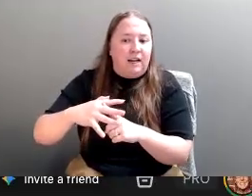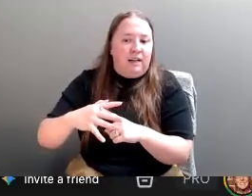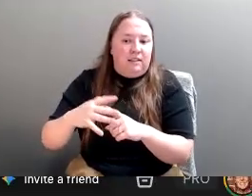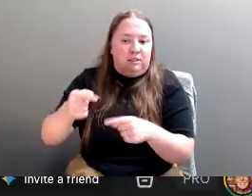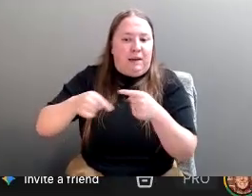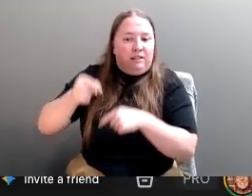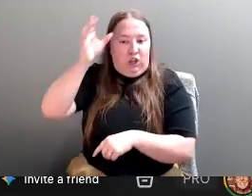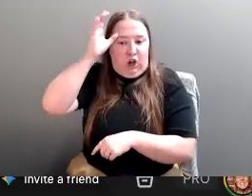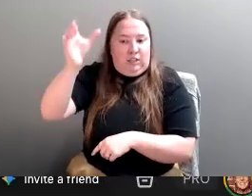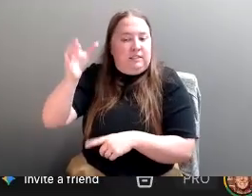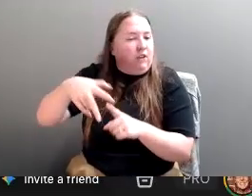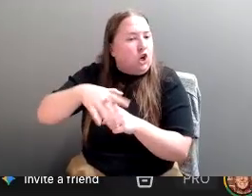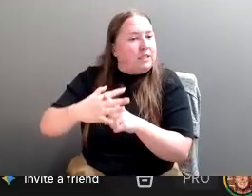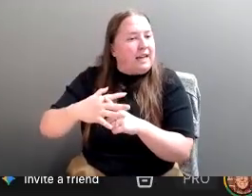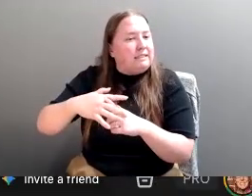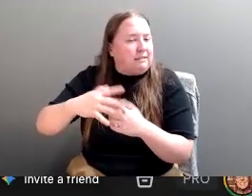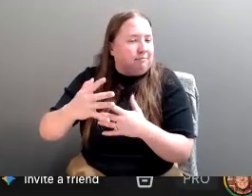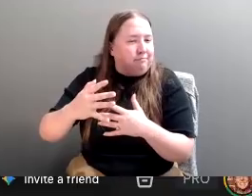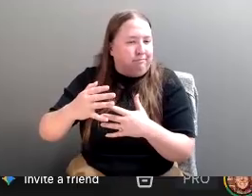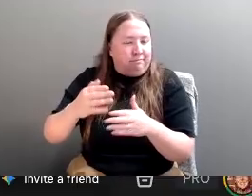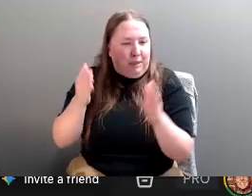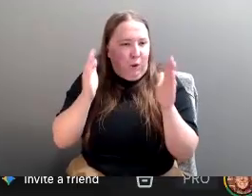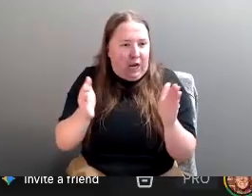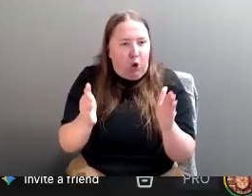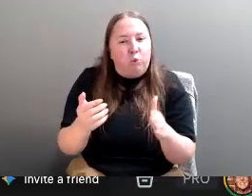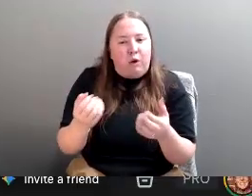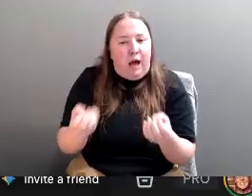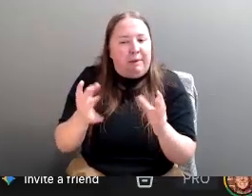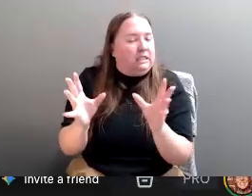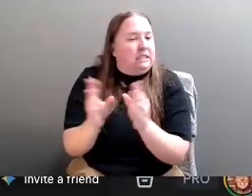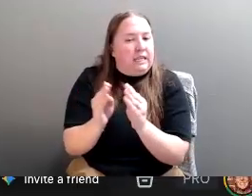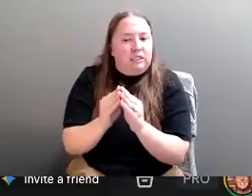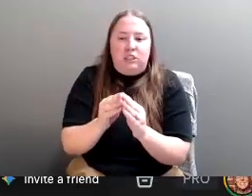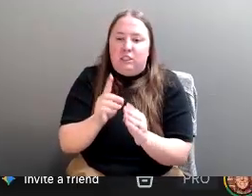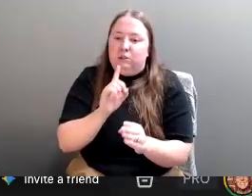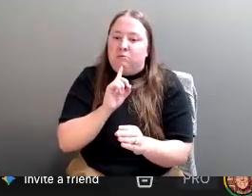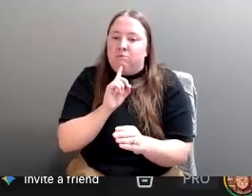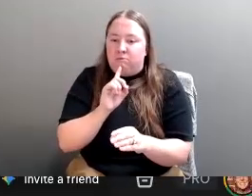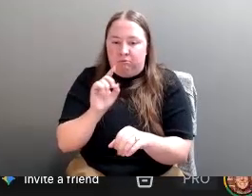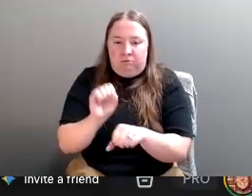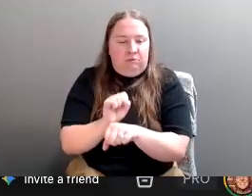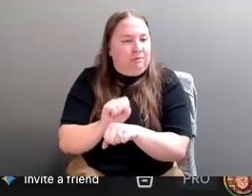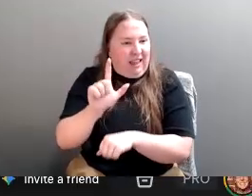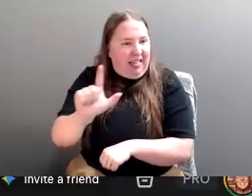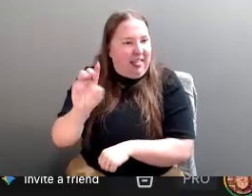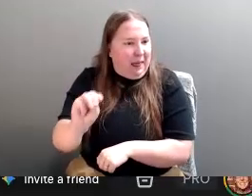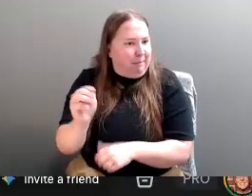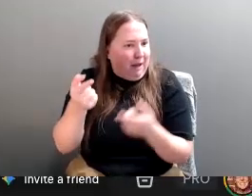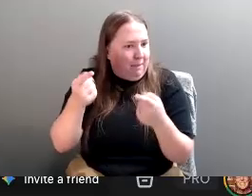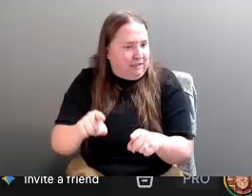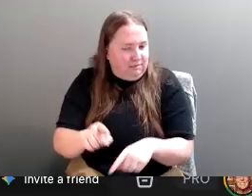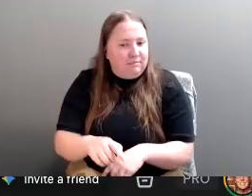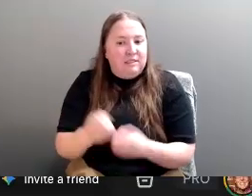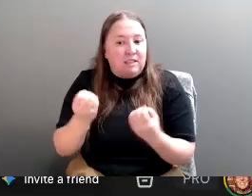concept of a context window, is how much can a session actually and the LLM, because that's a lot